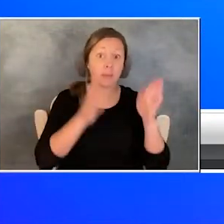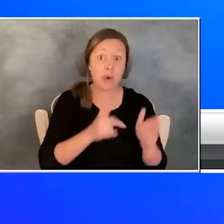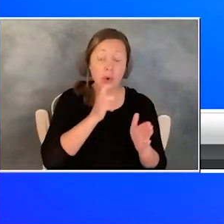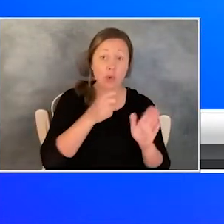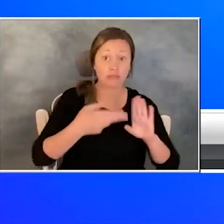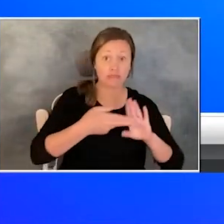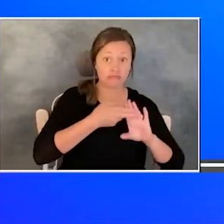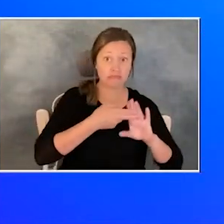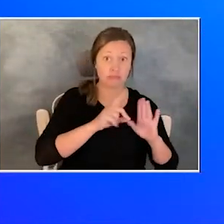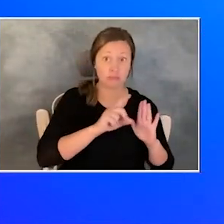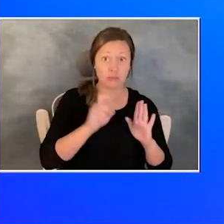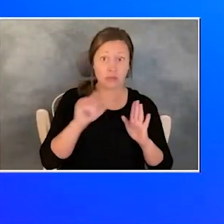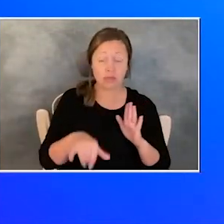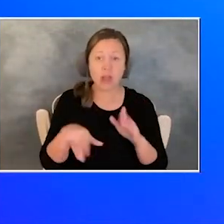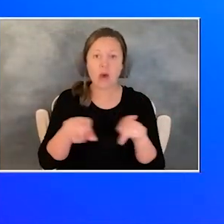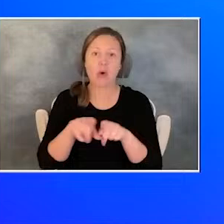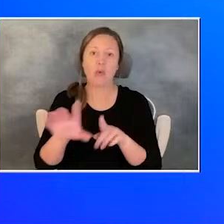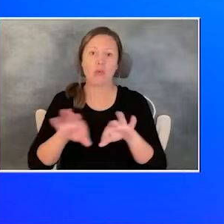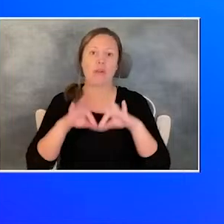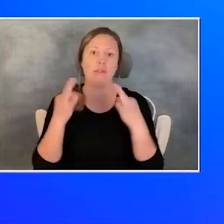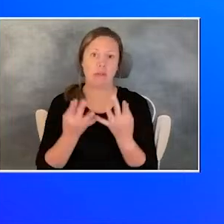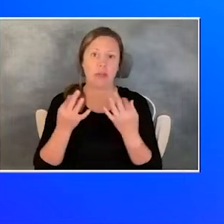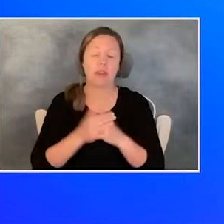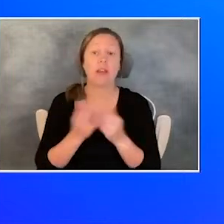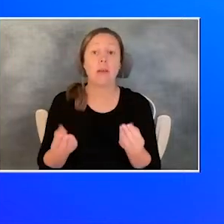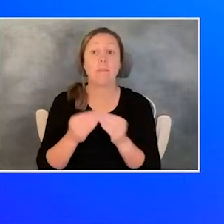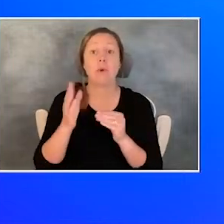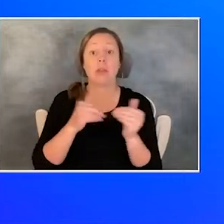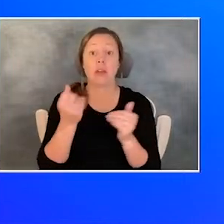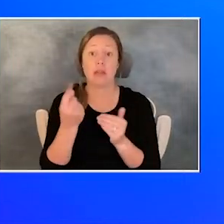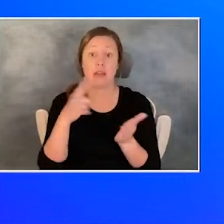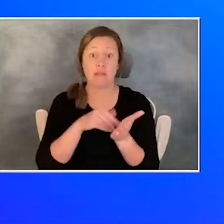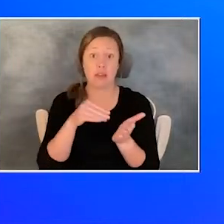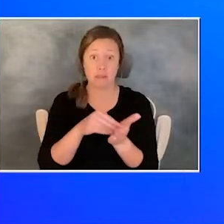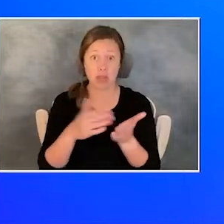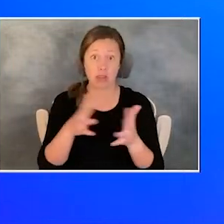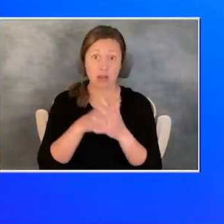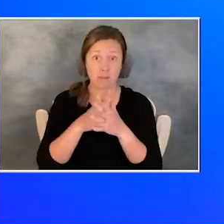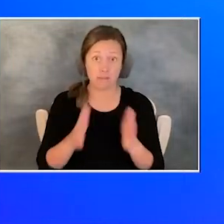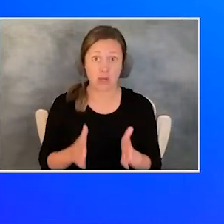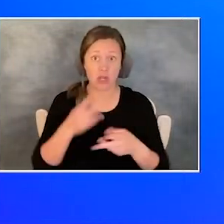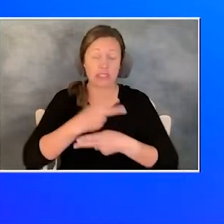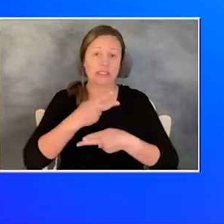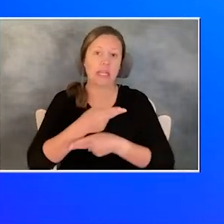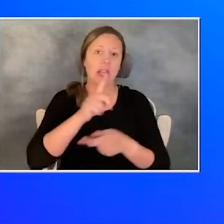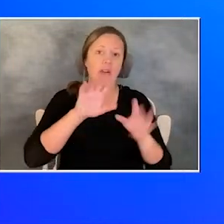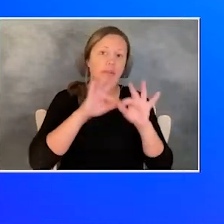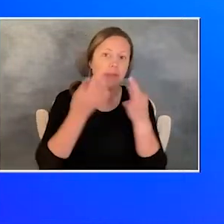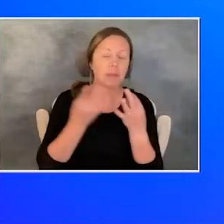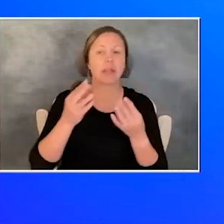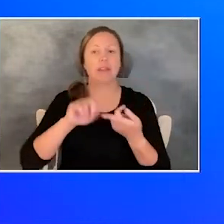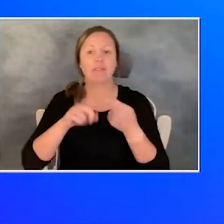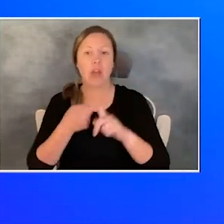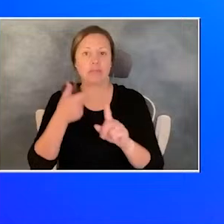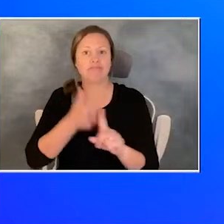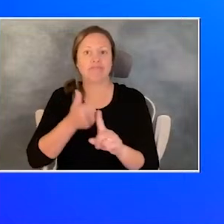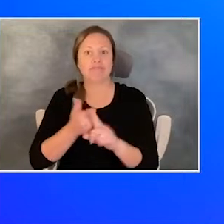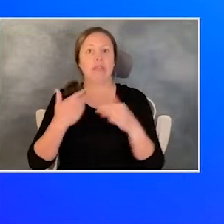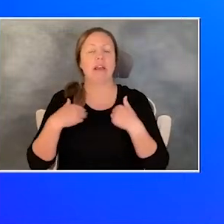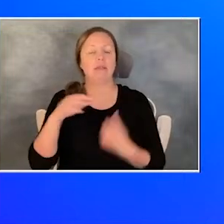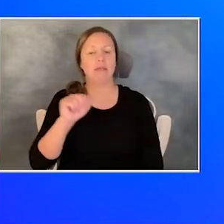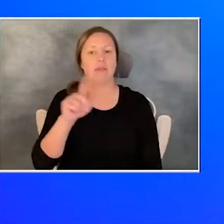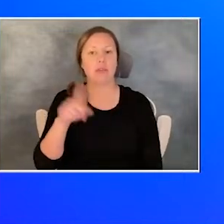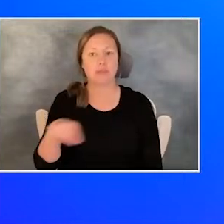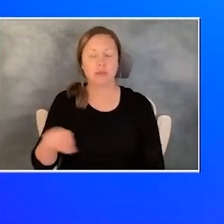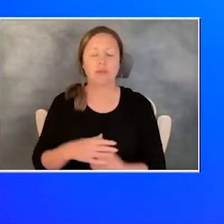also for their loved ones. More than 11 million Americans serve as caregivers for a friend or family member living with the disease. But